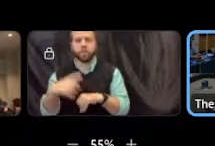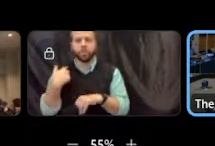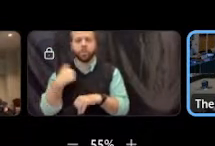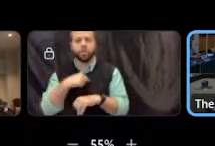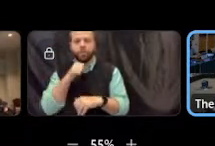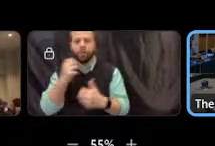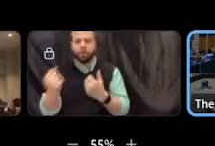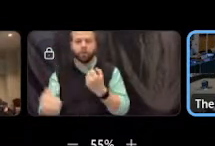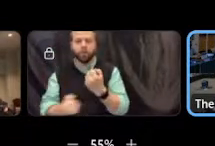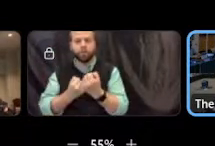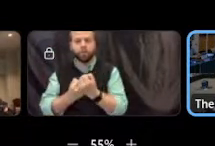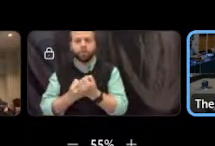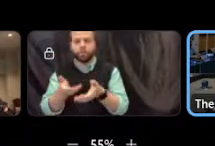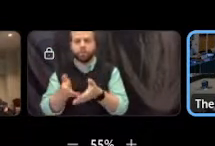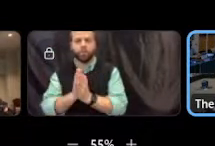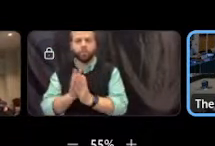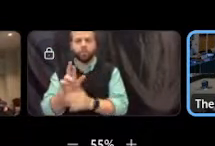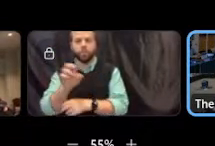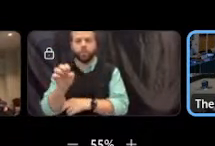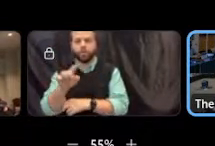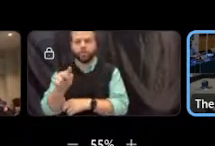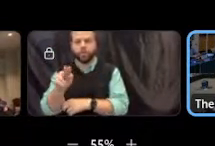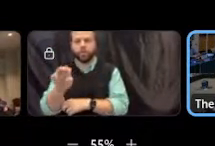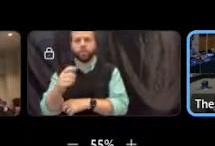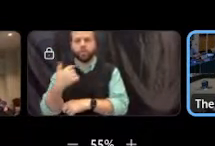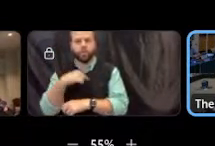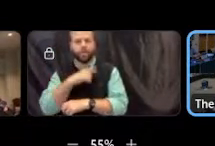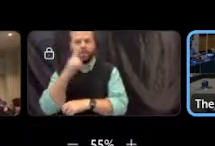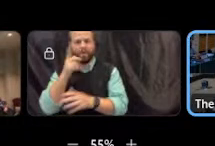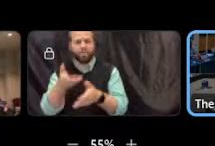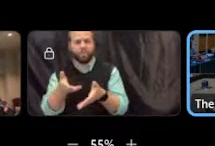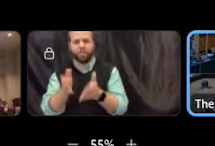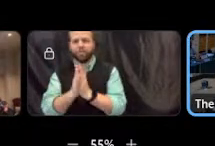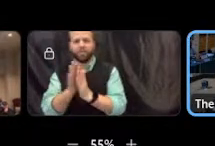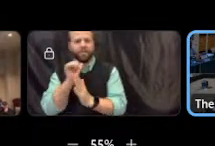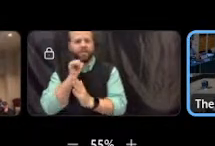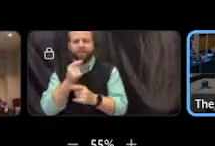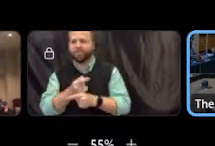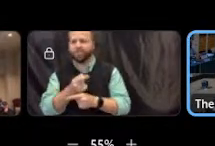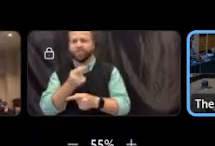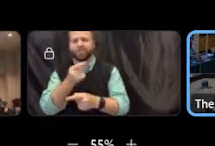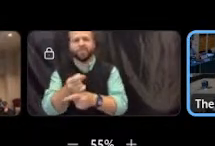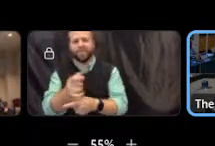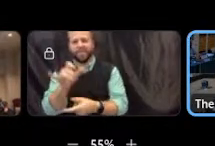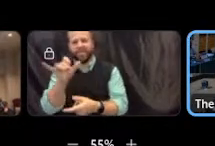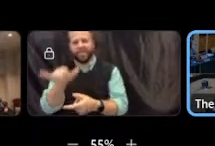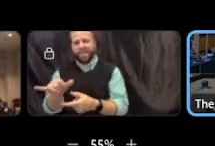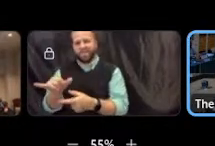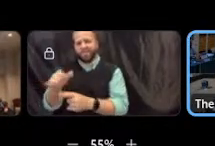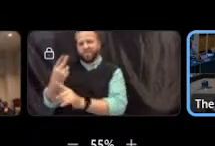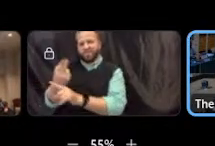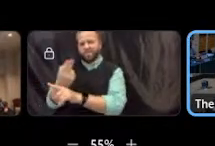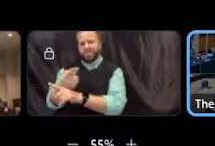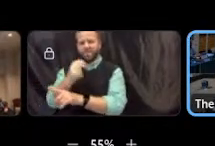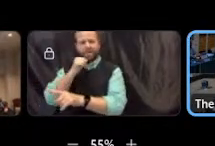PDC rezoning. Staff does not believe the request is reasonable and the proposed commercial use is not appropriate for this location. The property is designated